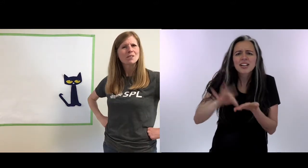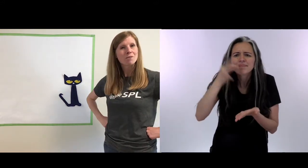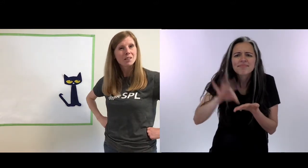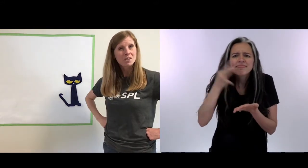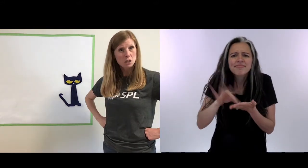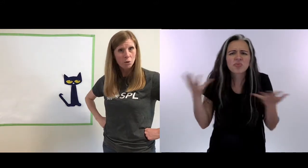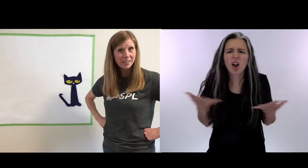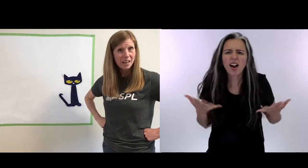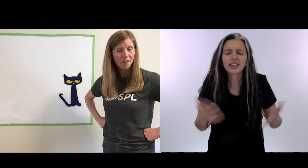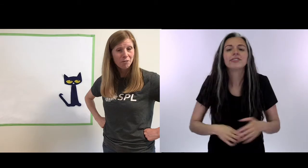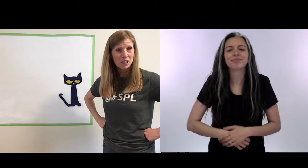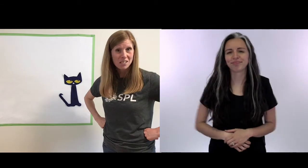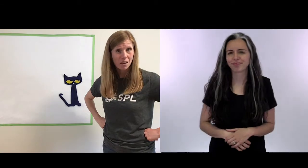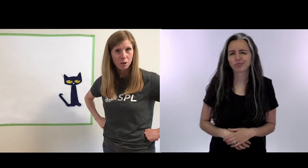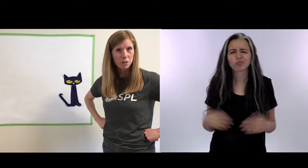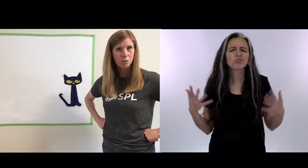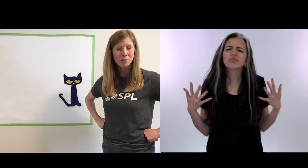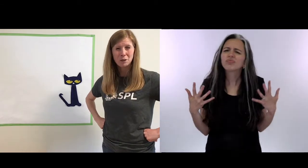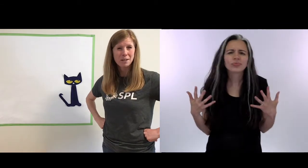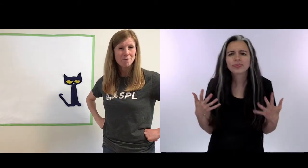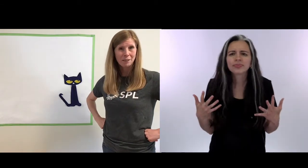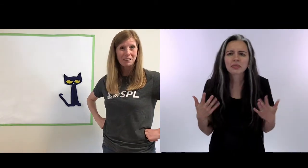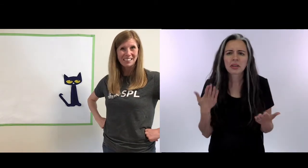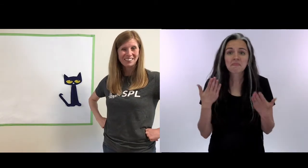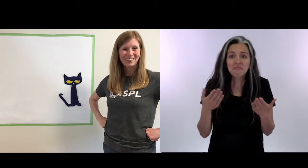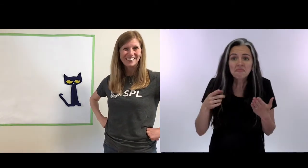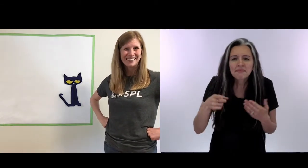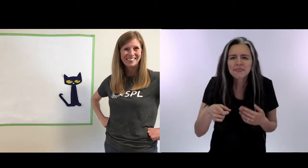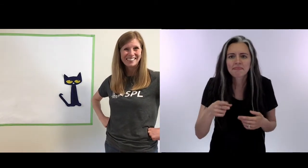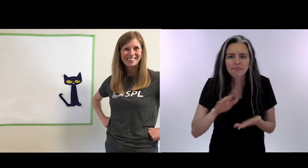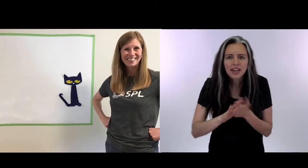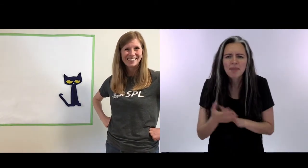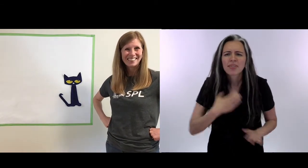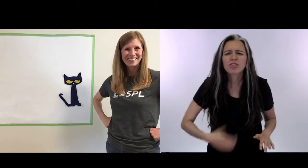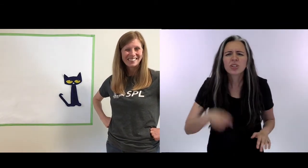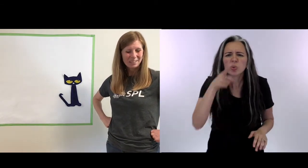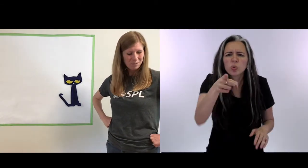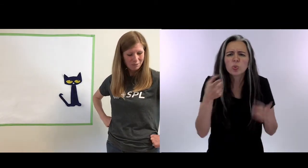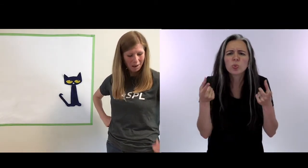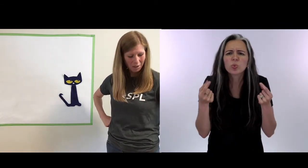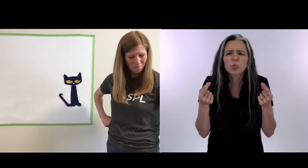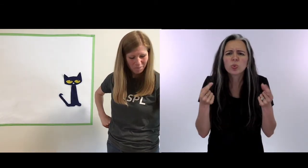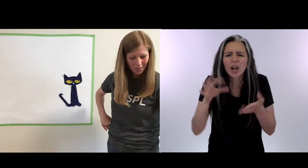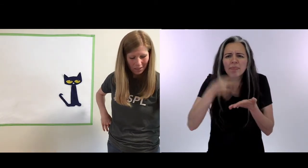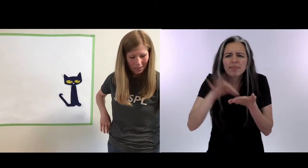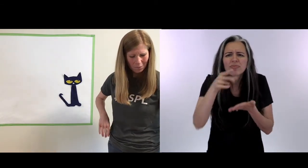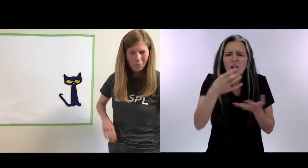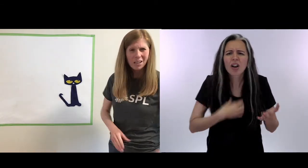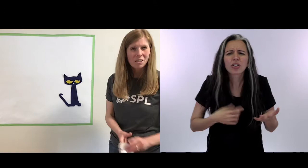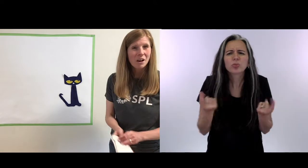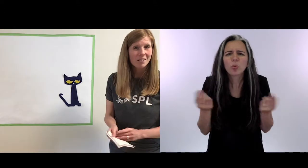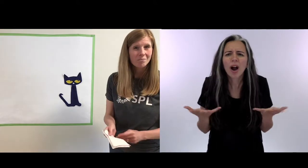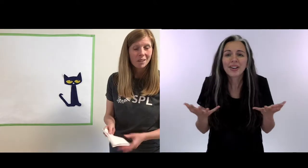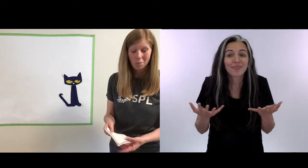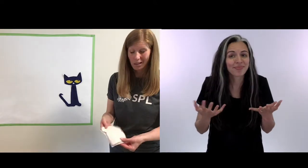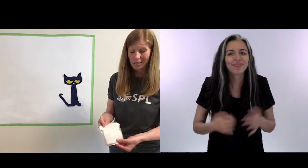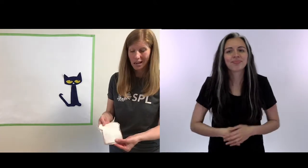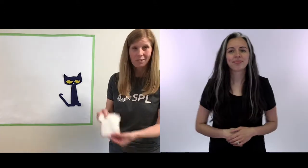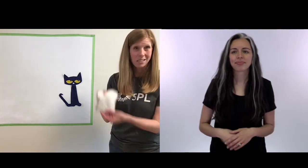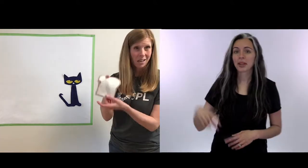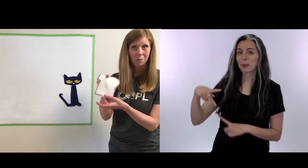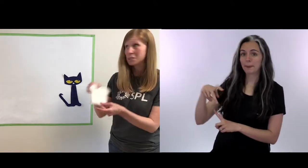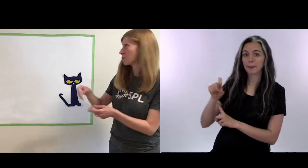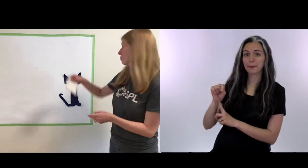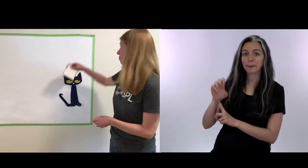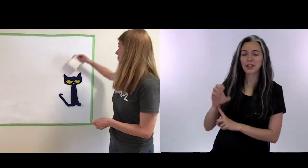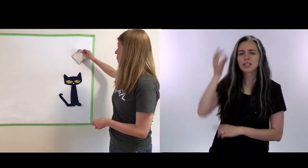What sorts of things do you like to have for a snack when you're very, very hungry? Well, Pete thought he might like to have